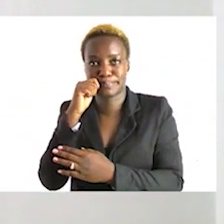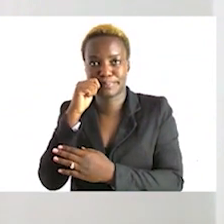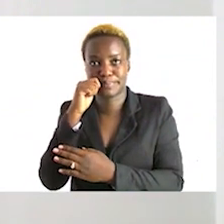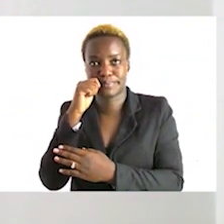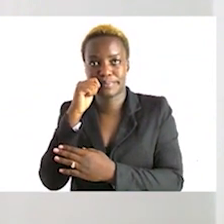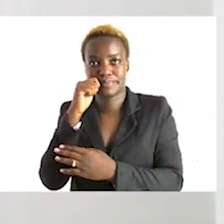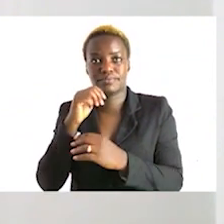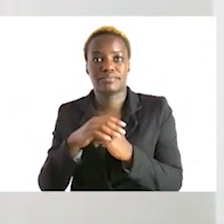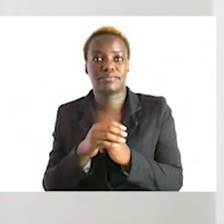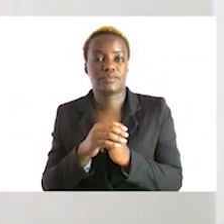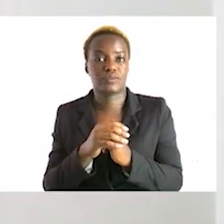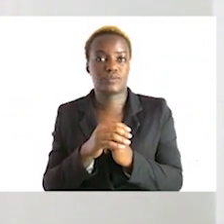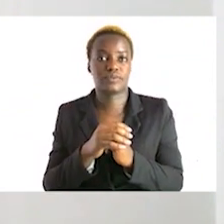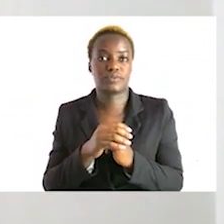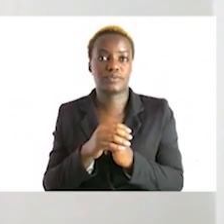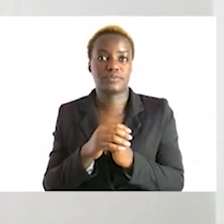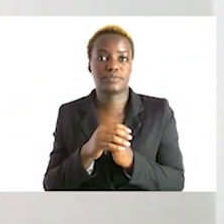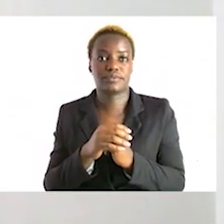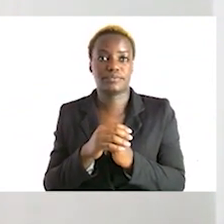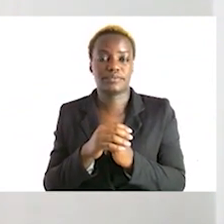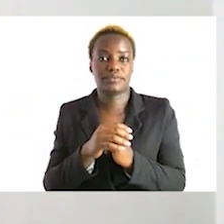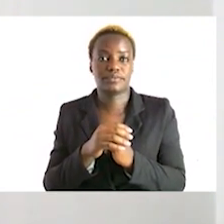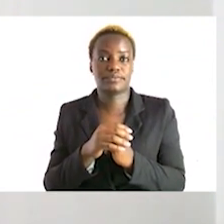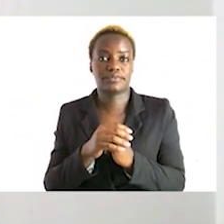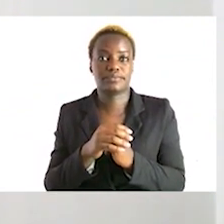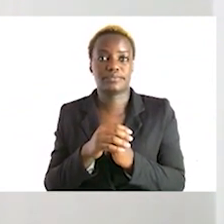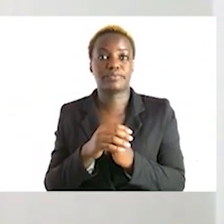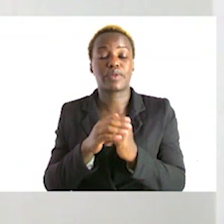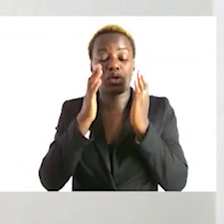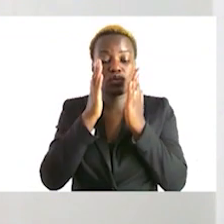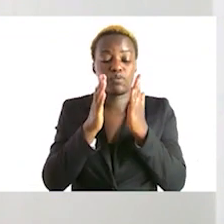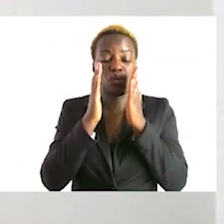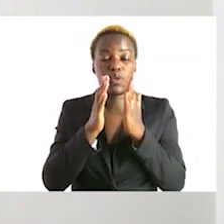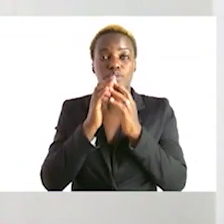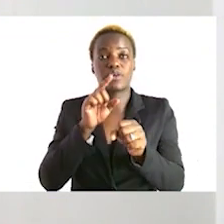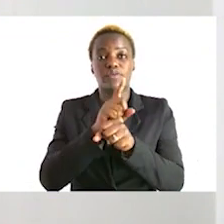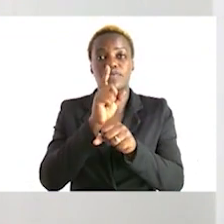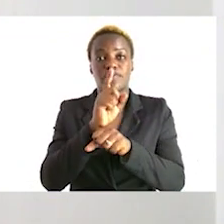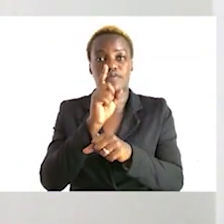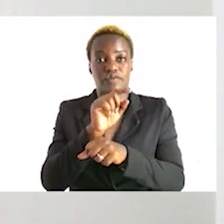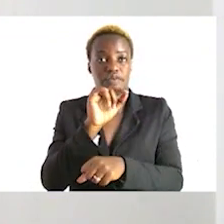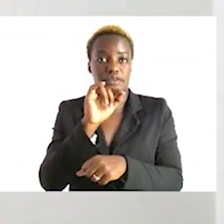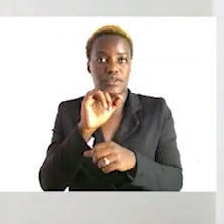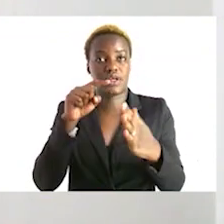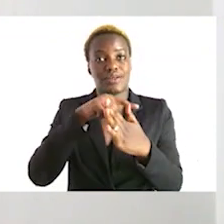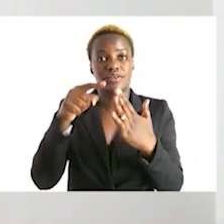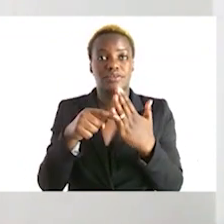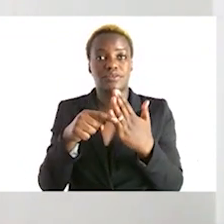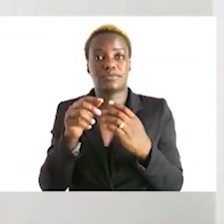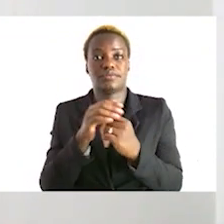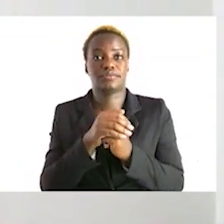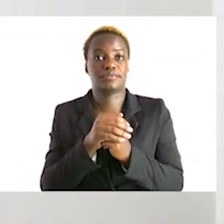say pear or something else. No, we only say I. We pronounce it as the